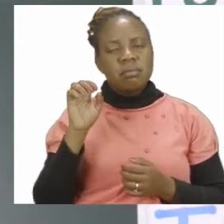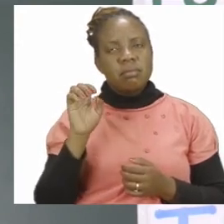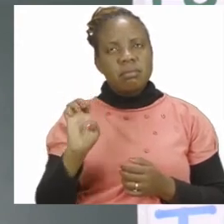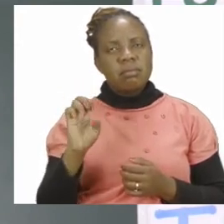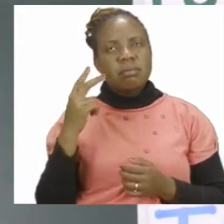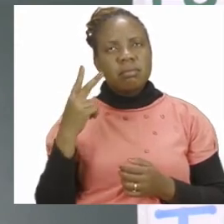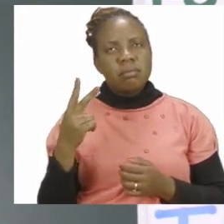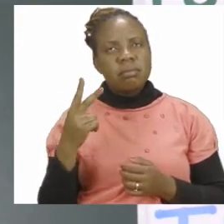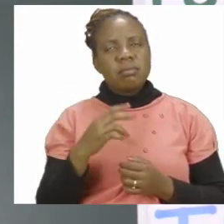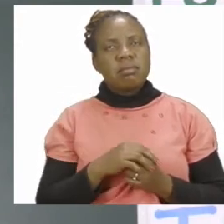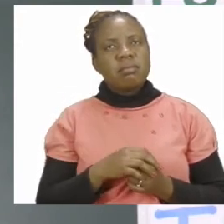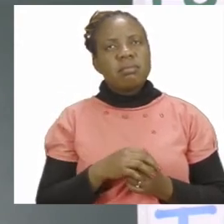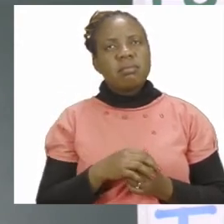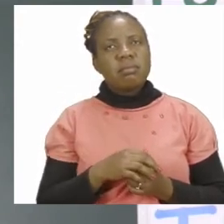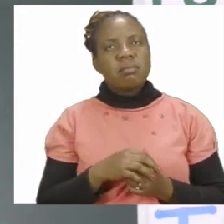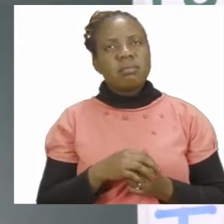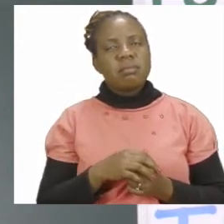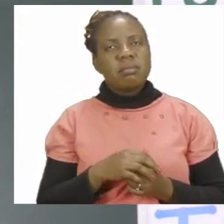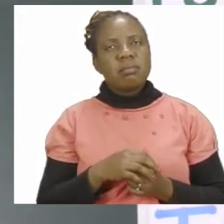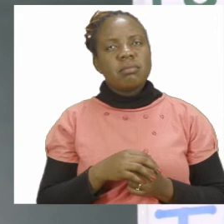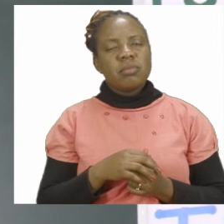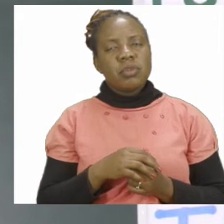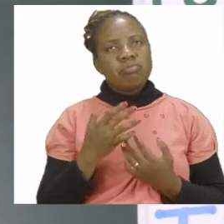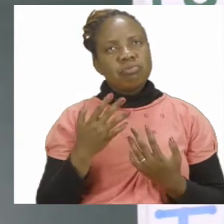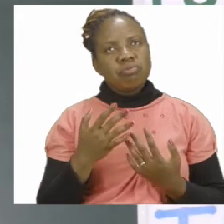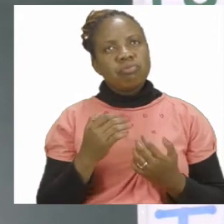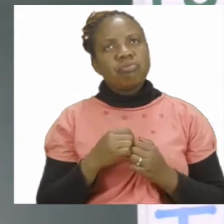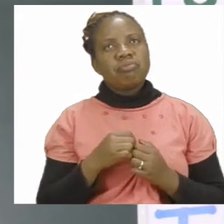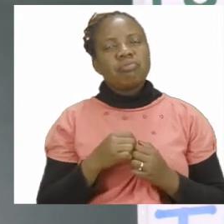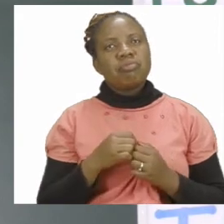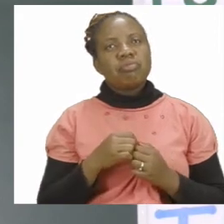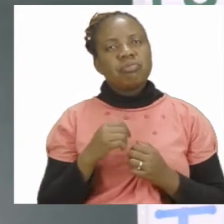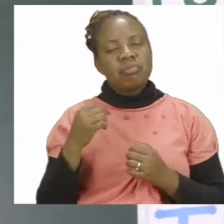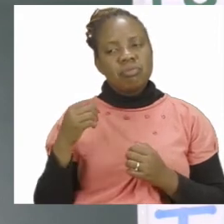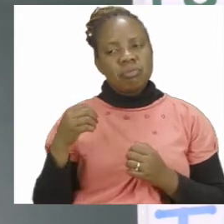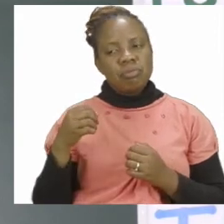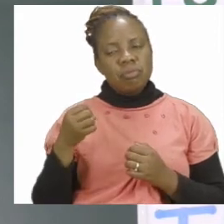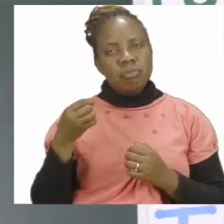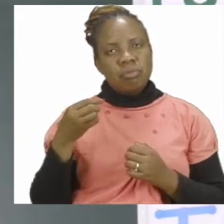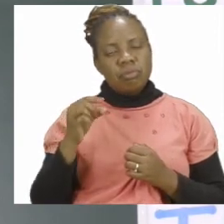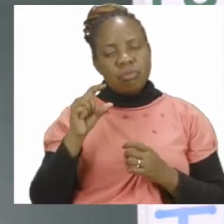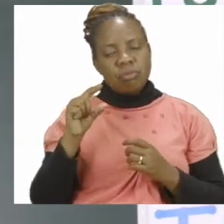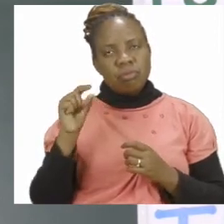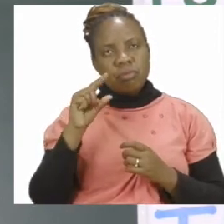which means we have to count 2 blocks up. 1, 2. So